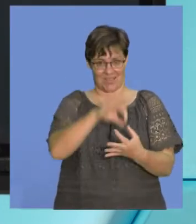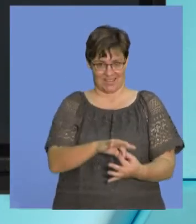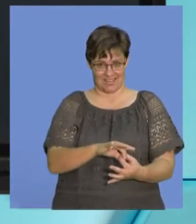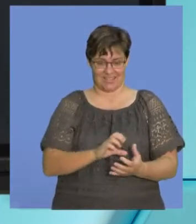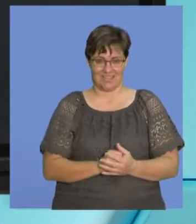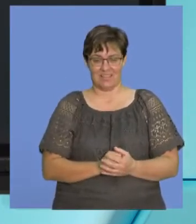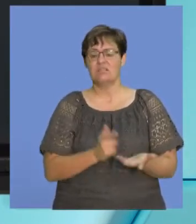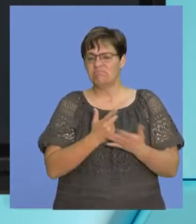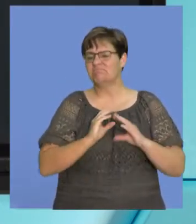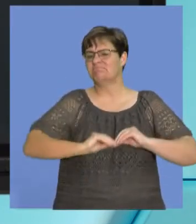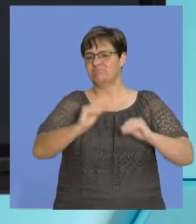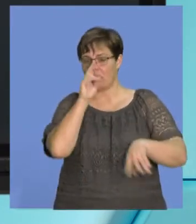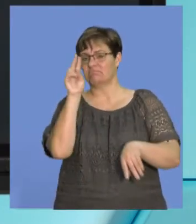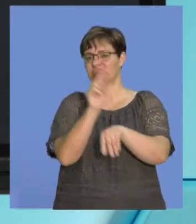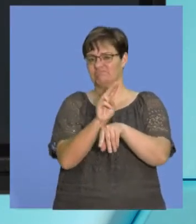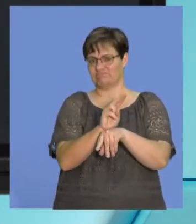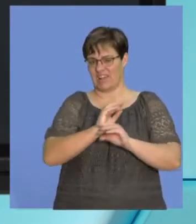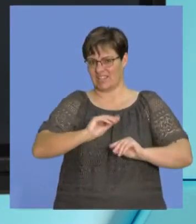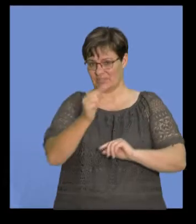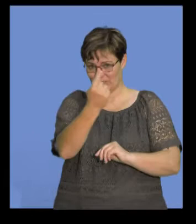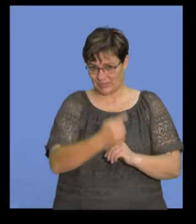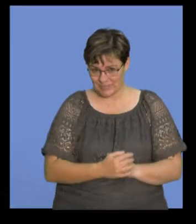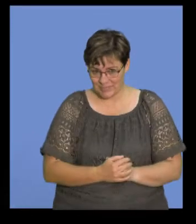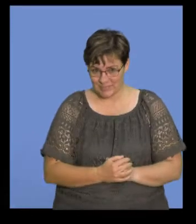the lesson, and let's have an overview of that lesson first.